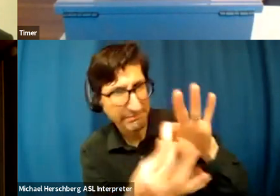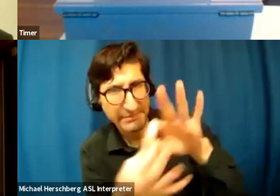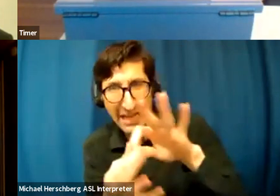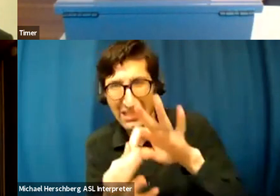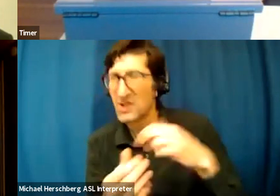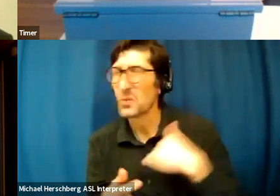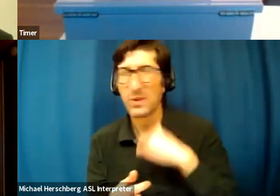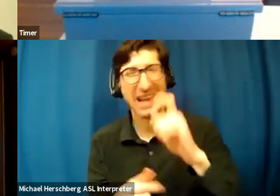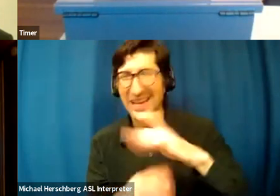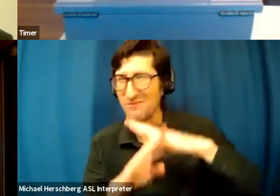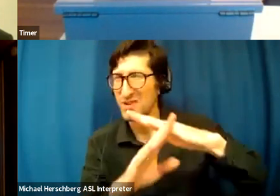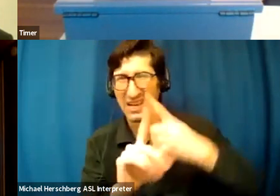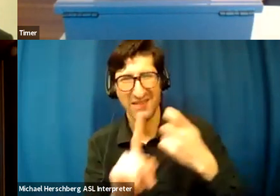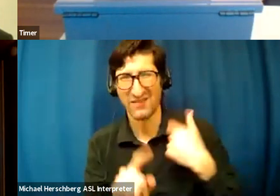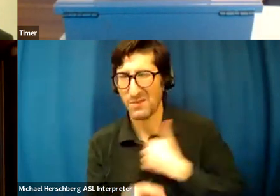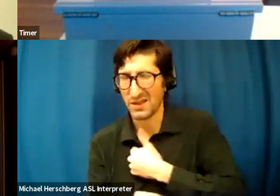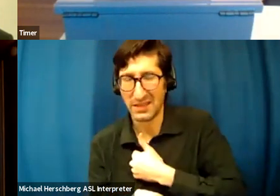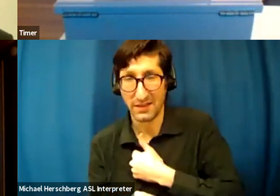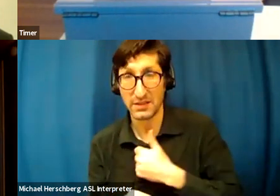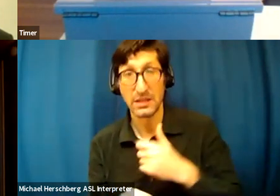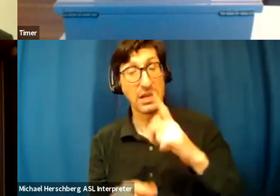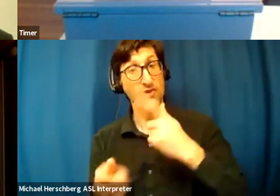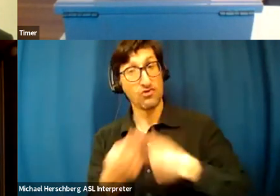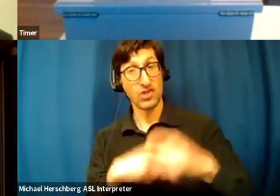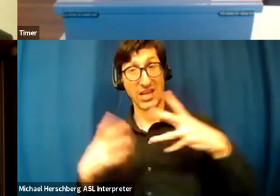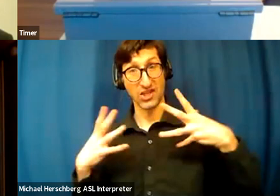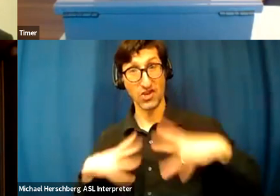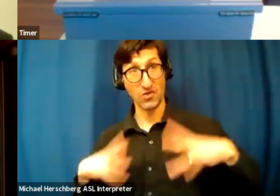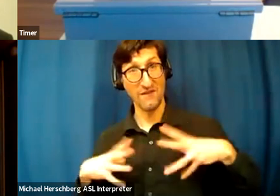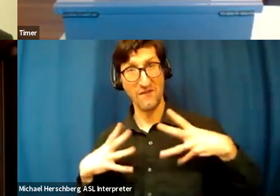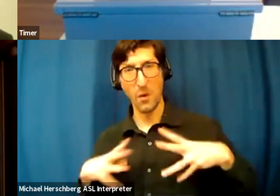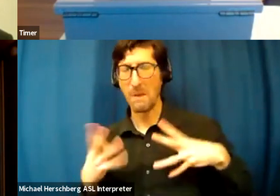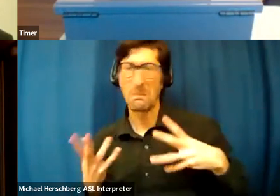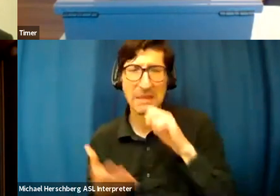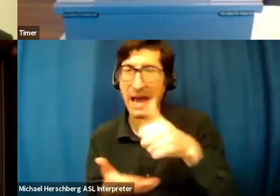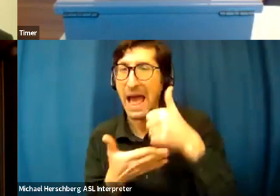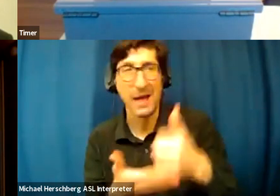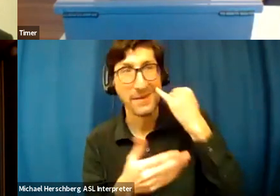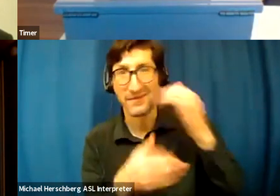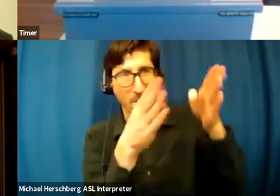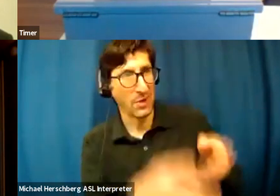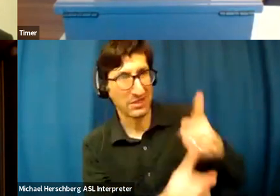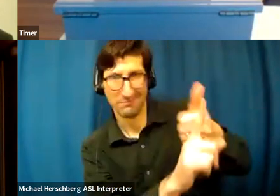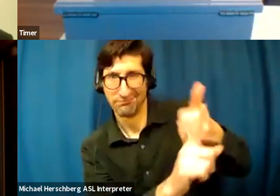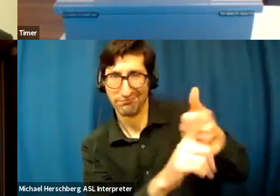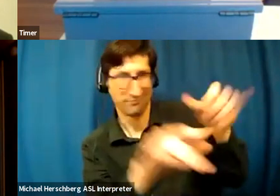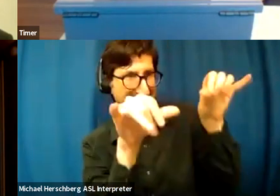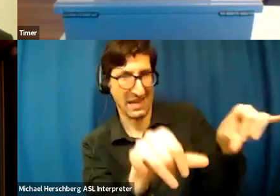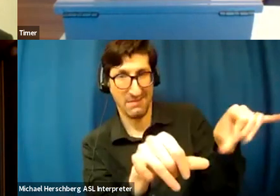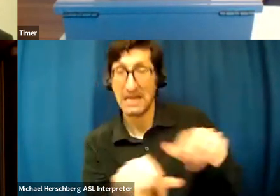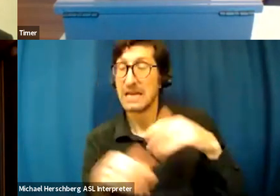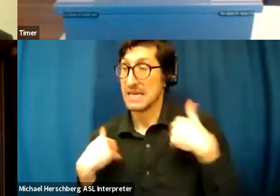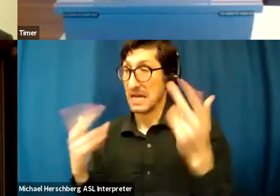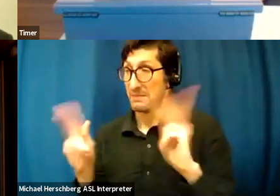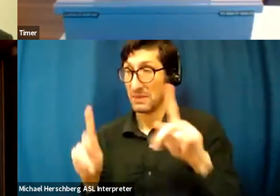ourselves. And it's not enough to change a uniform if people wearing them remain the same. Young people in BPS need guidance